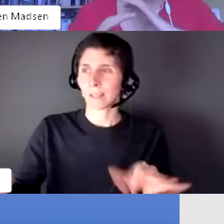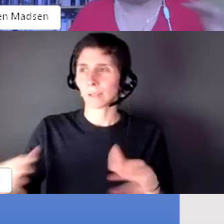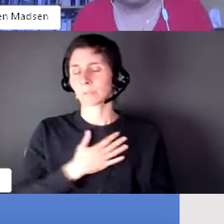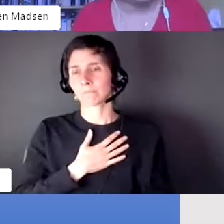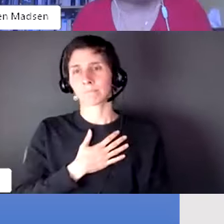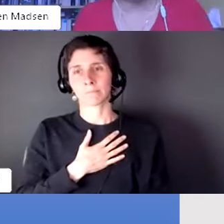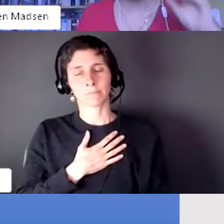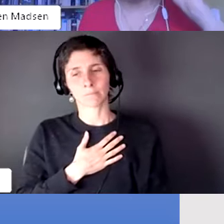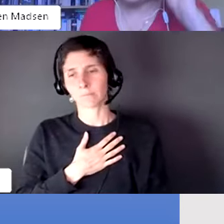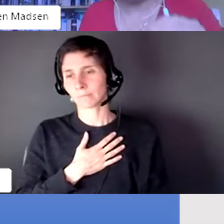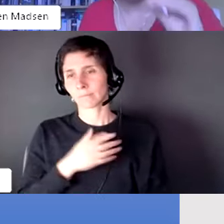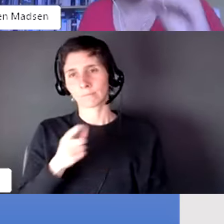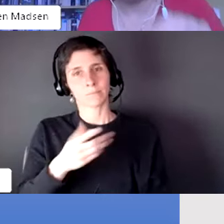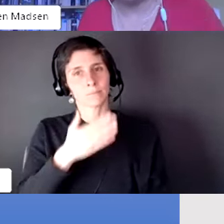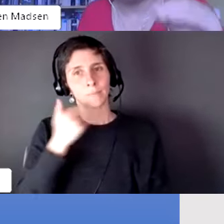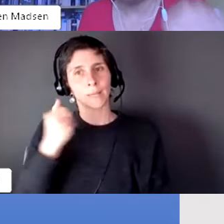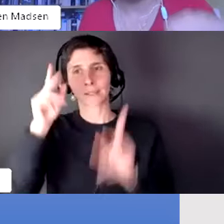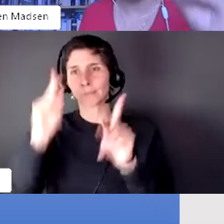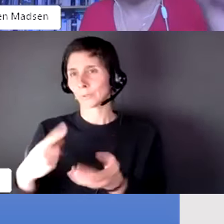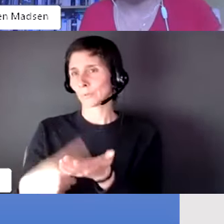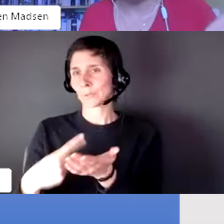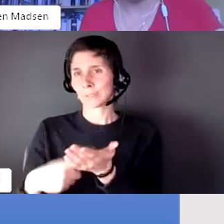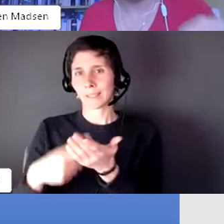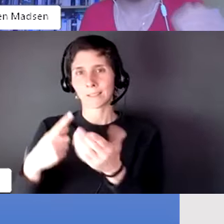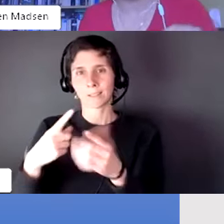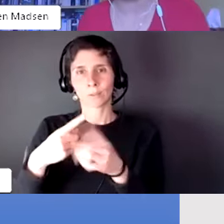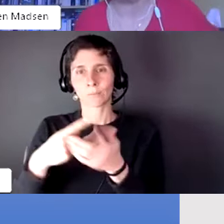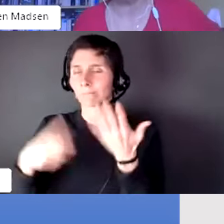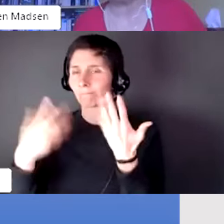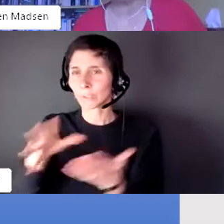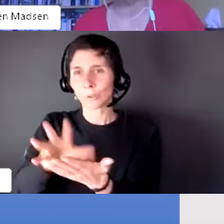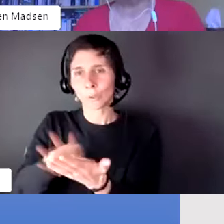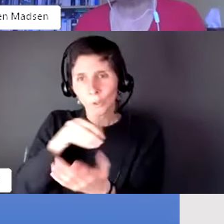is the best person to discuss the lessons learned in this area.